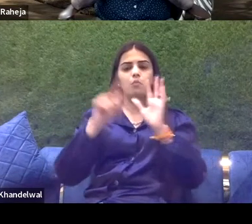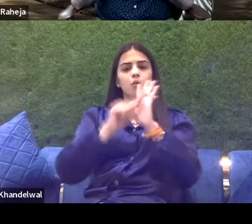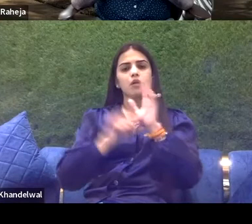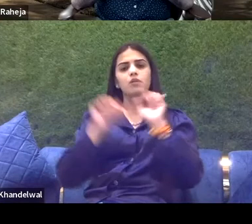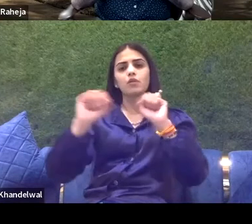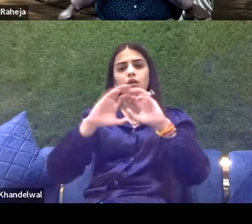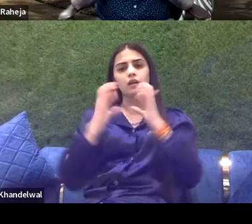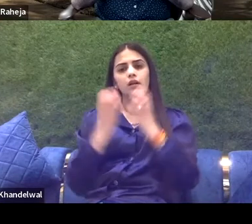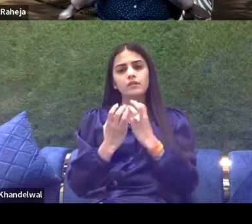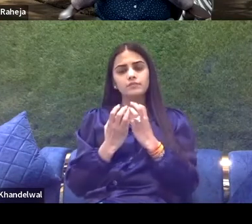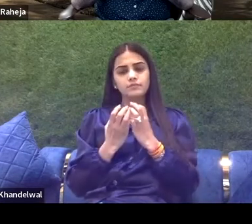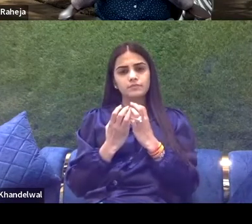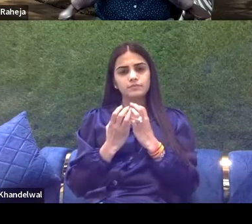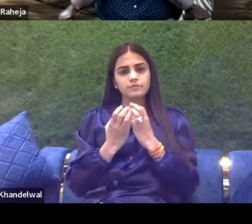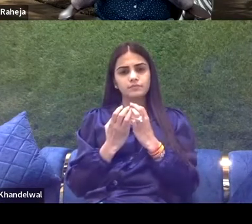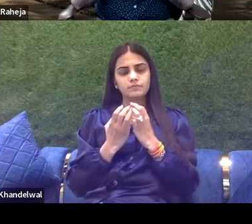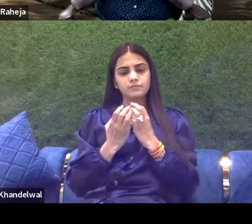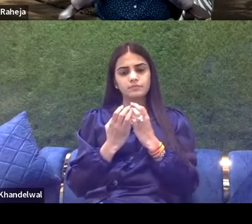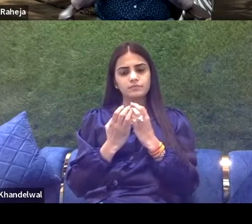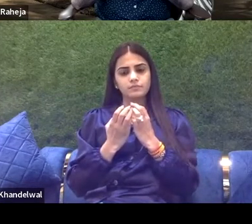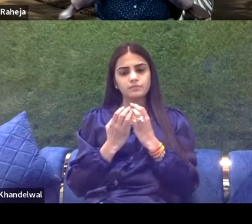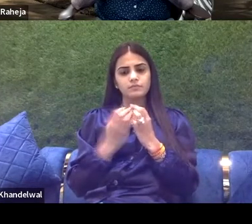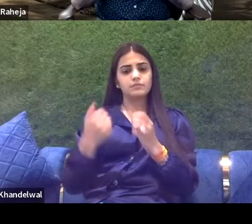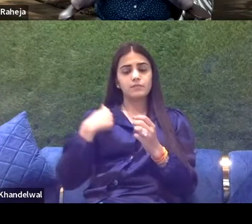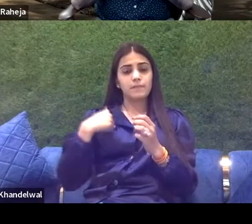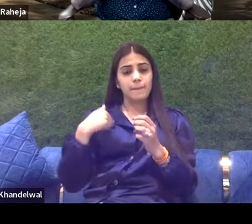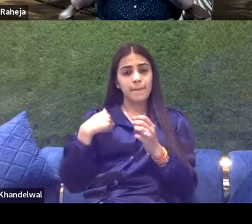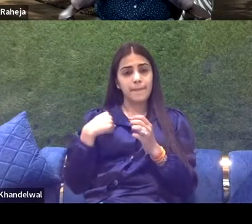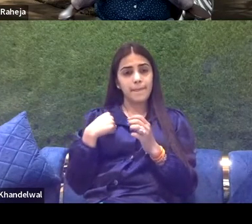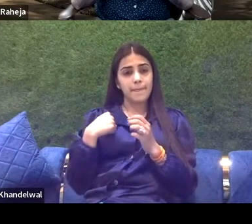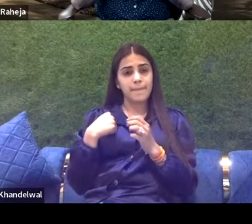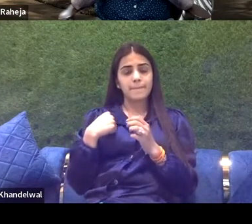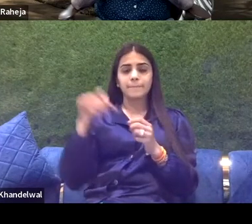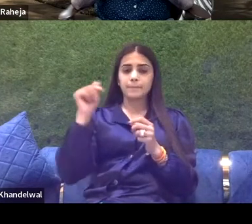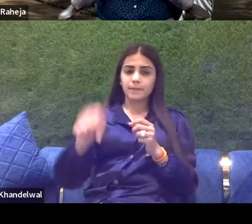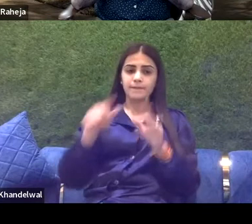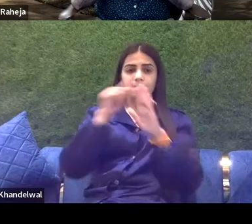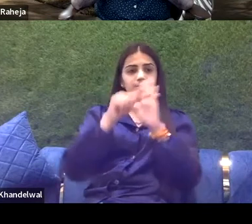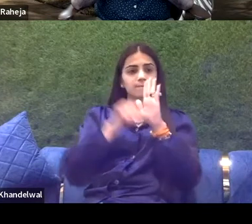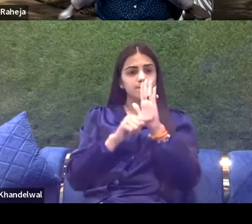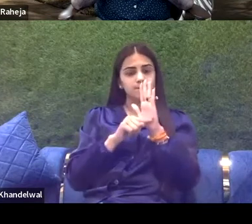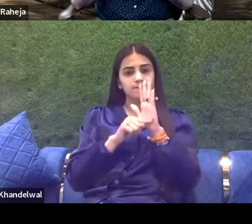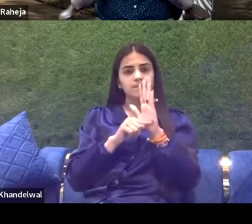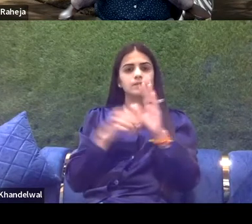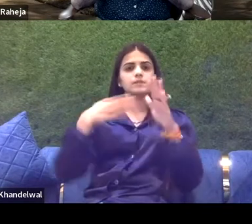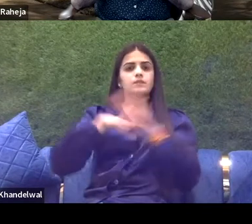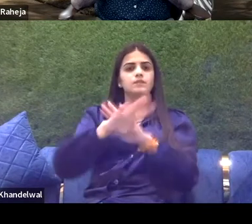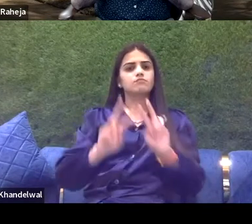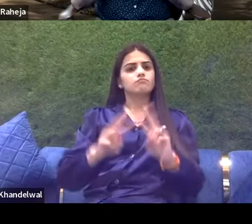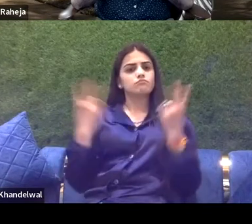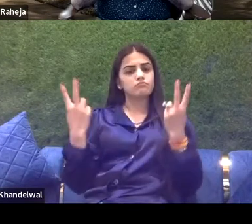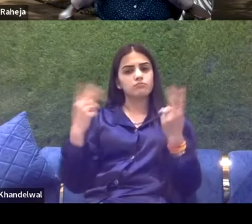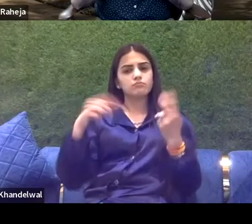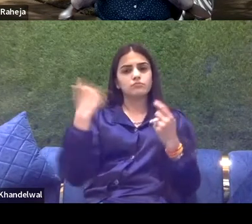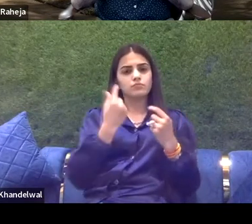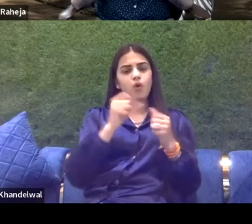Second is we recommend that women with disabilities in particular are given political representation at all levels